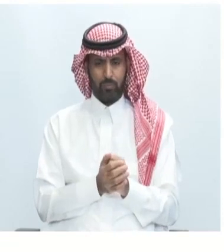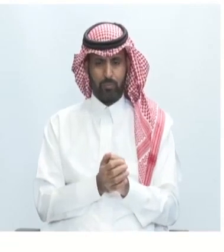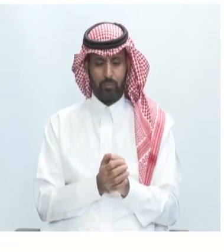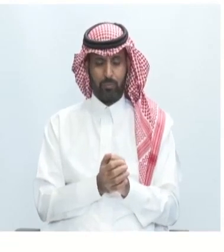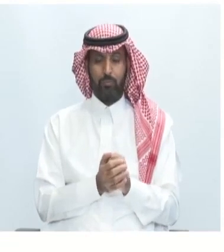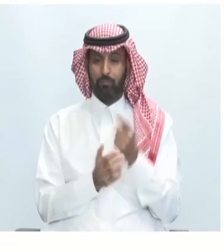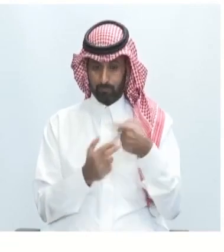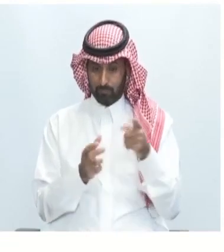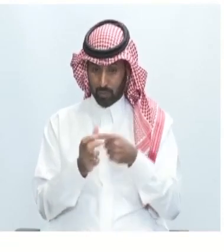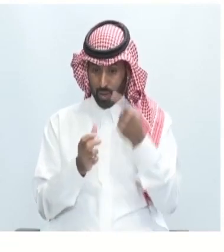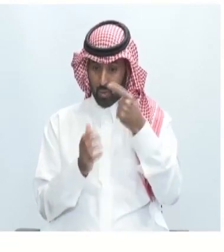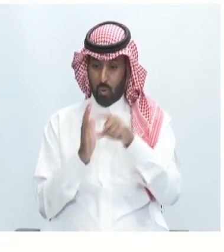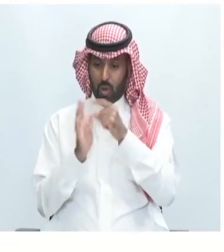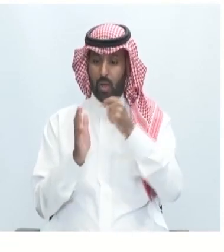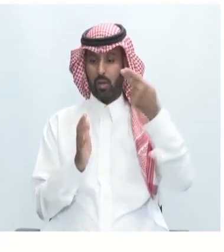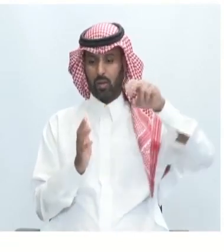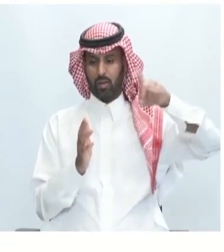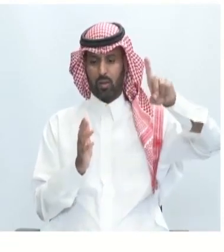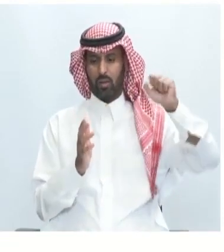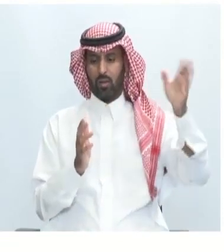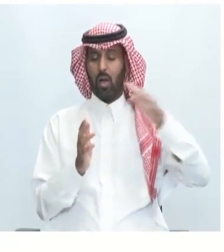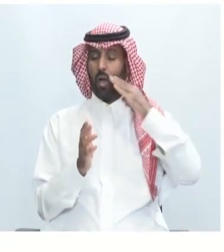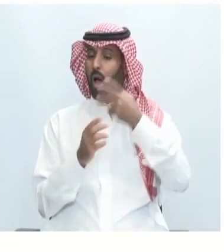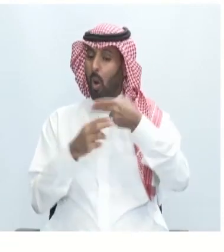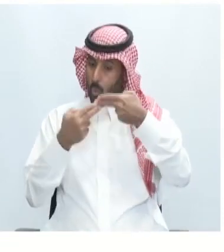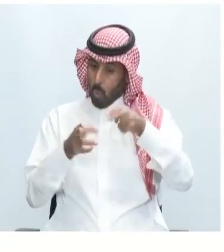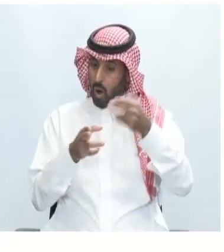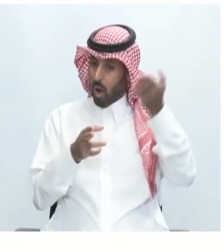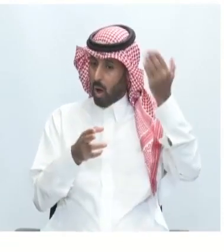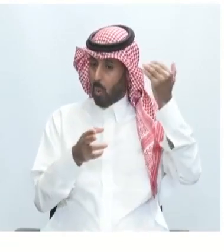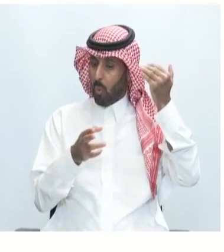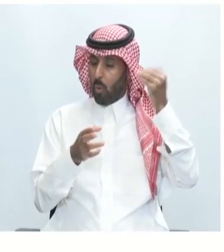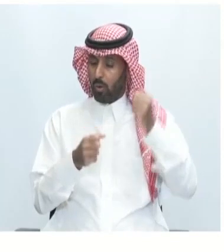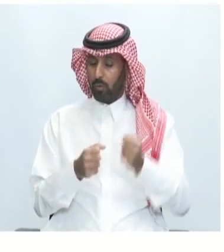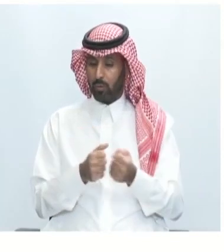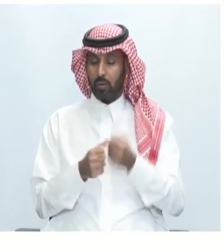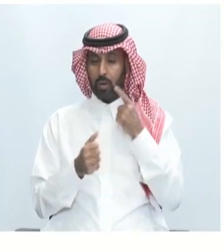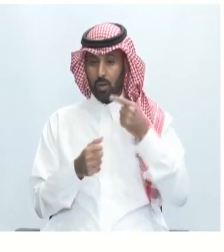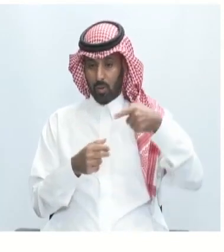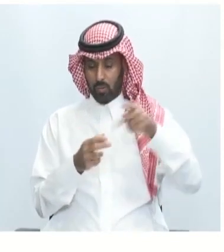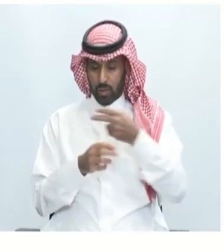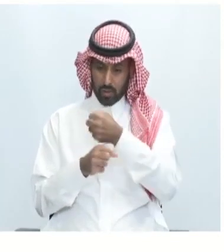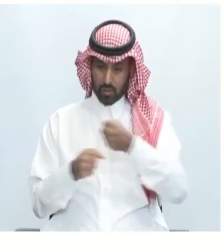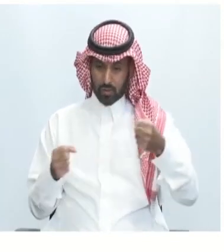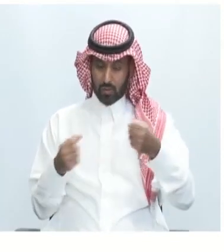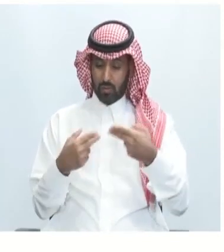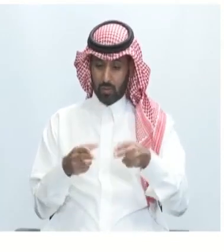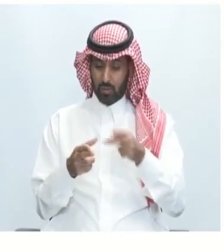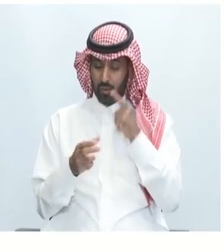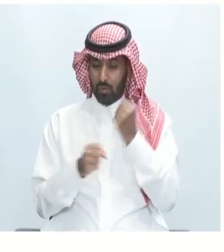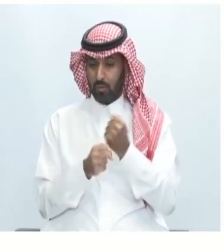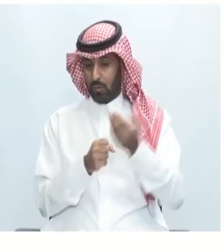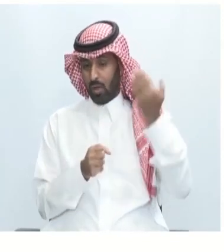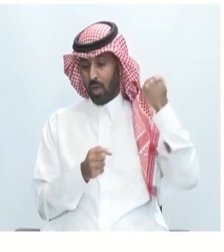Yes, that's correct. Had been opened. So a gate that had been opened, it's a